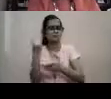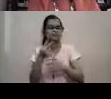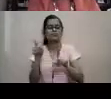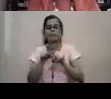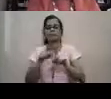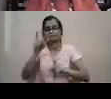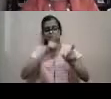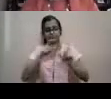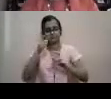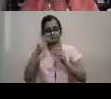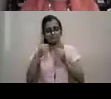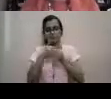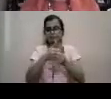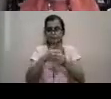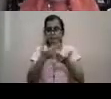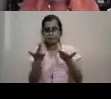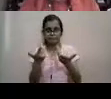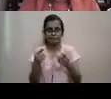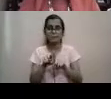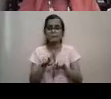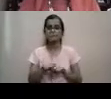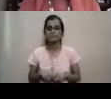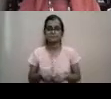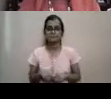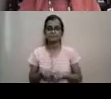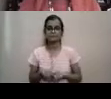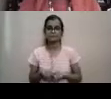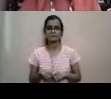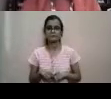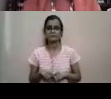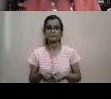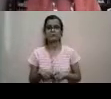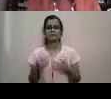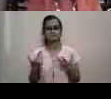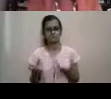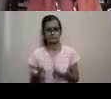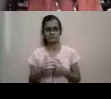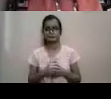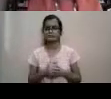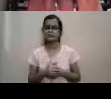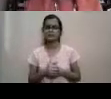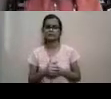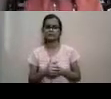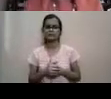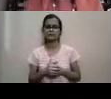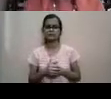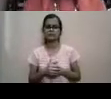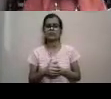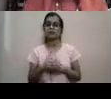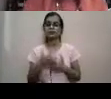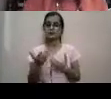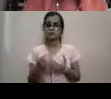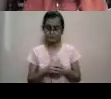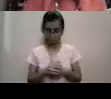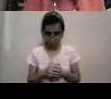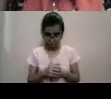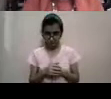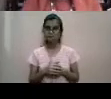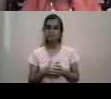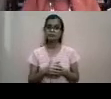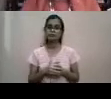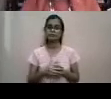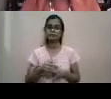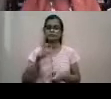an ethics of care is a particularistic ethics, we are not in possession of maxims that can be